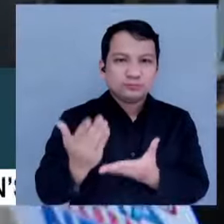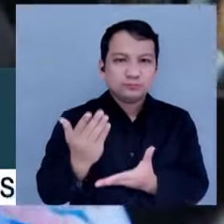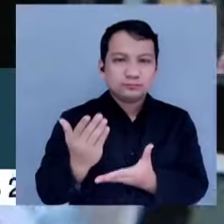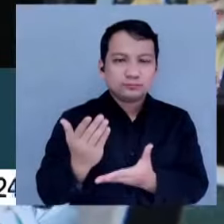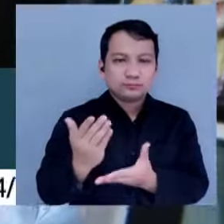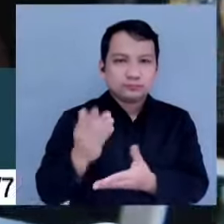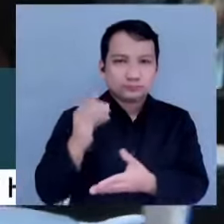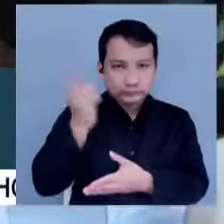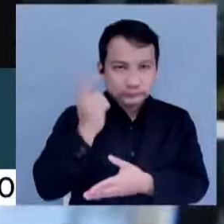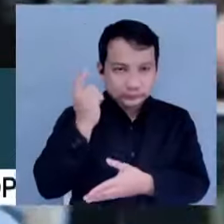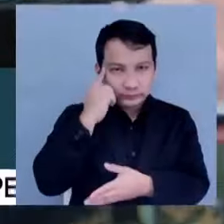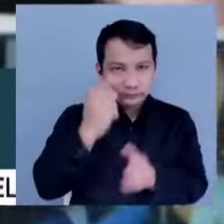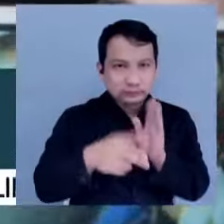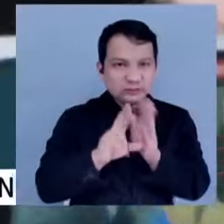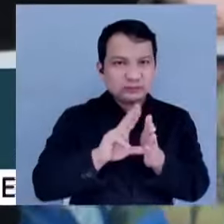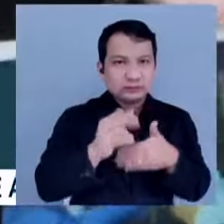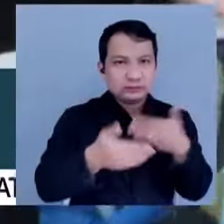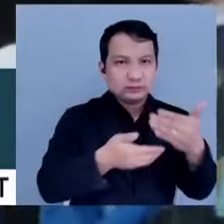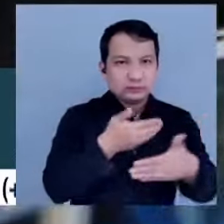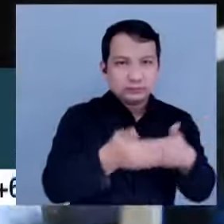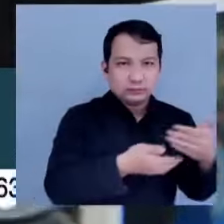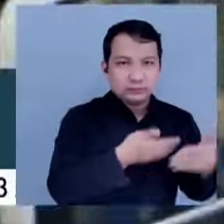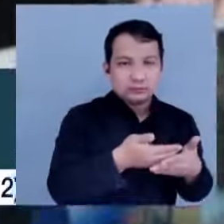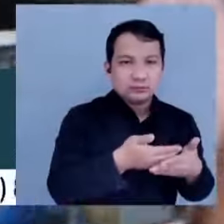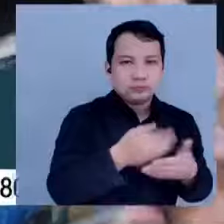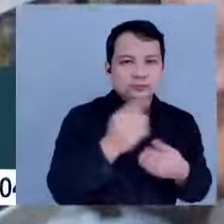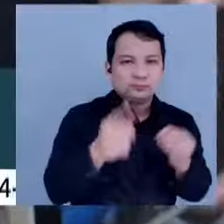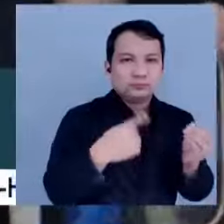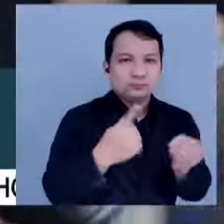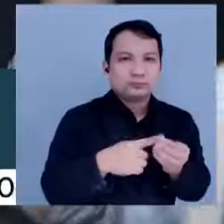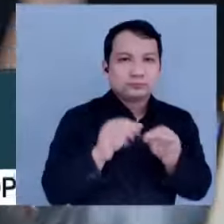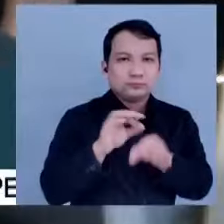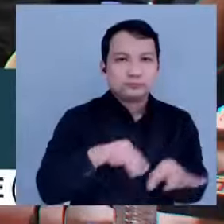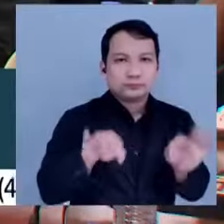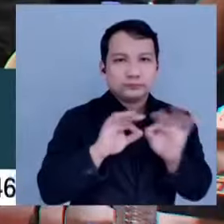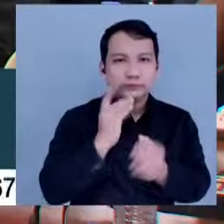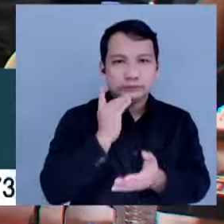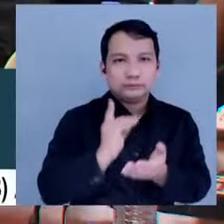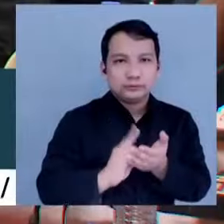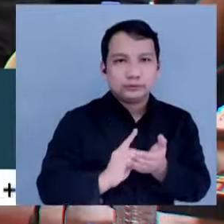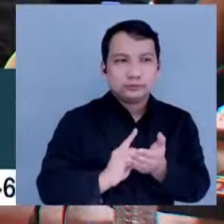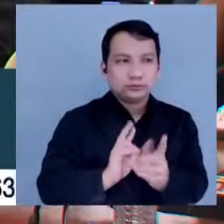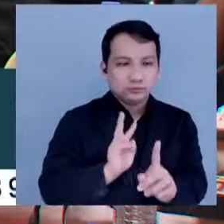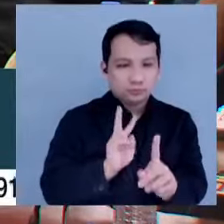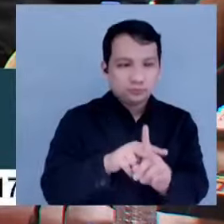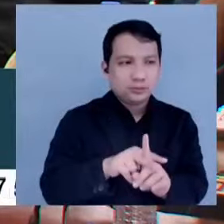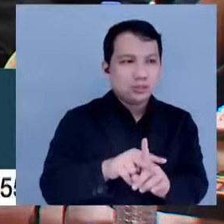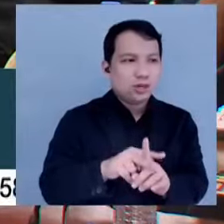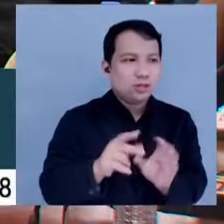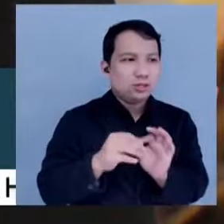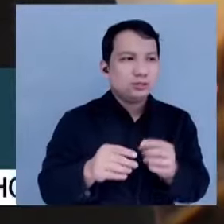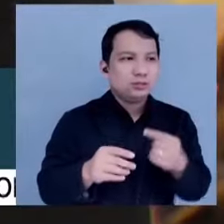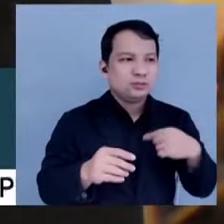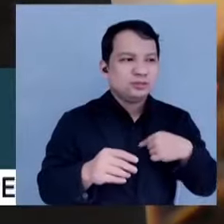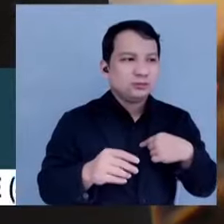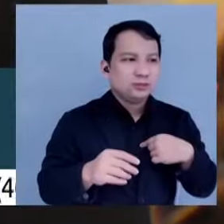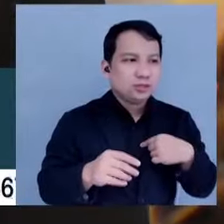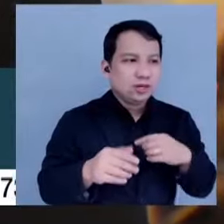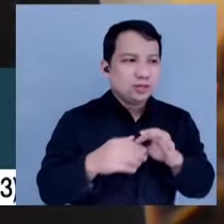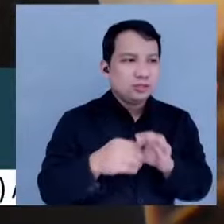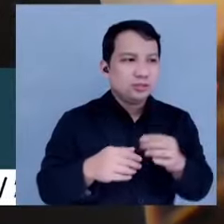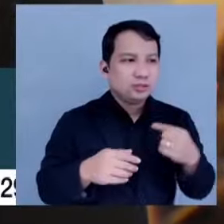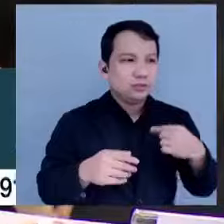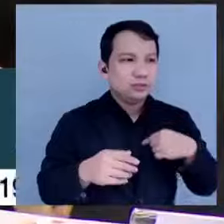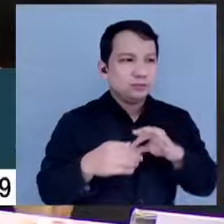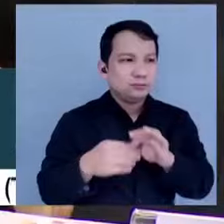its processes in issuing important documents. Ontiveros believes Go's case is not isolated,